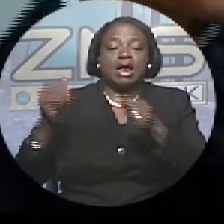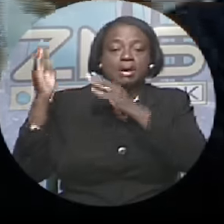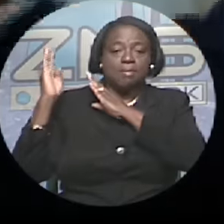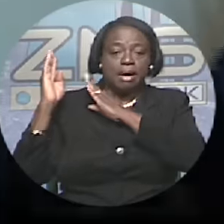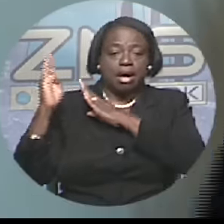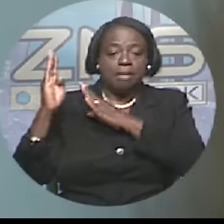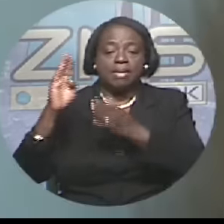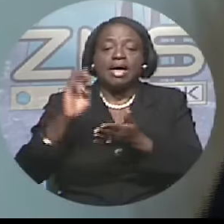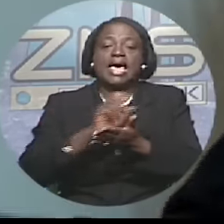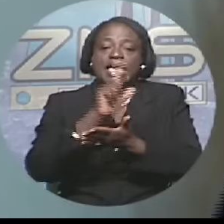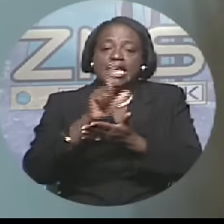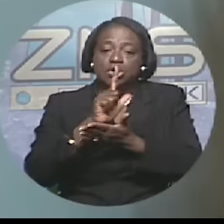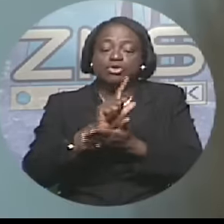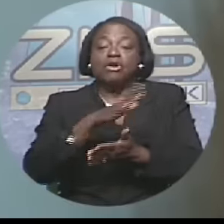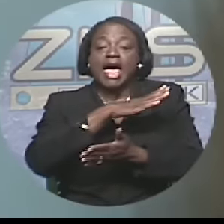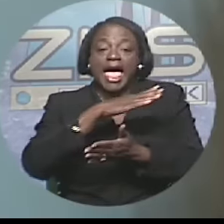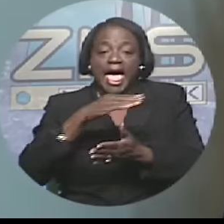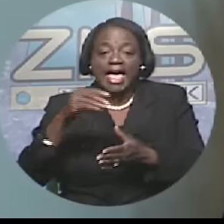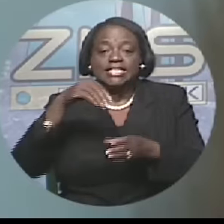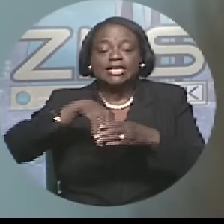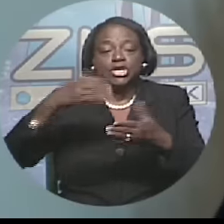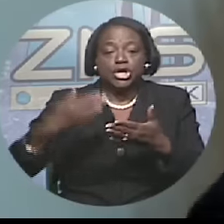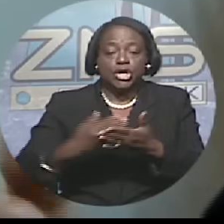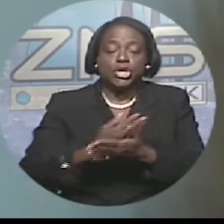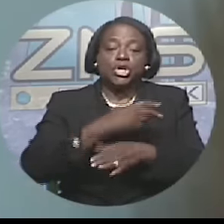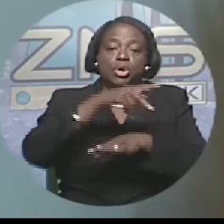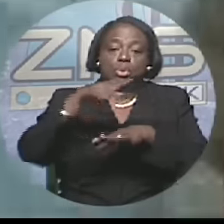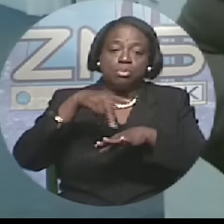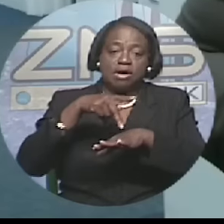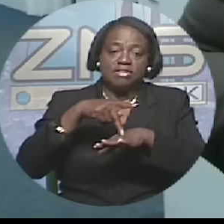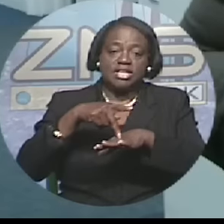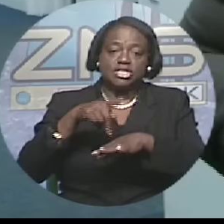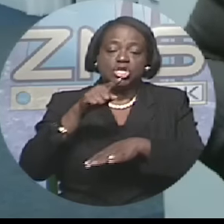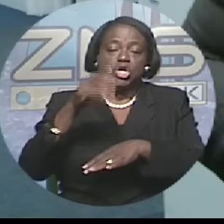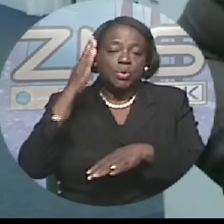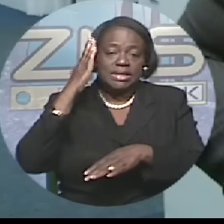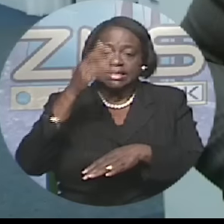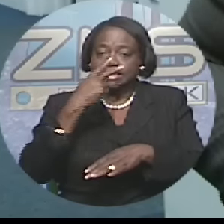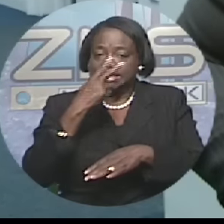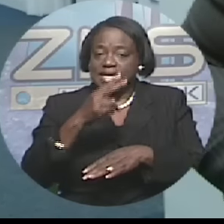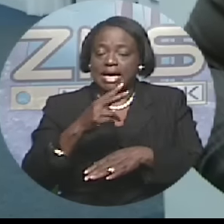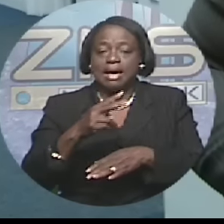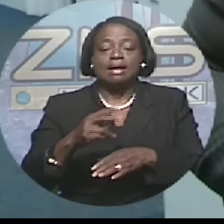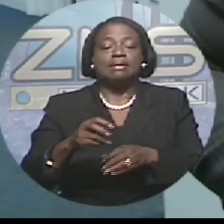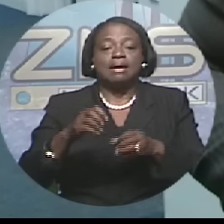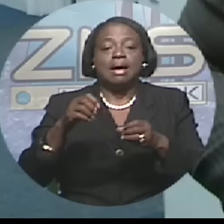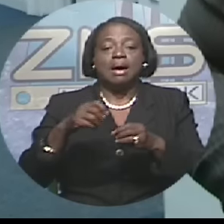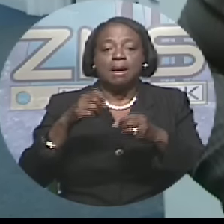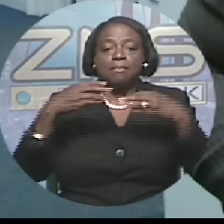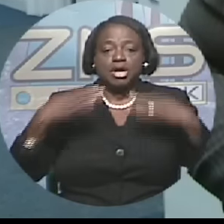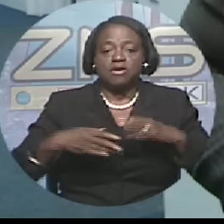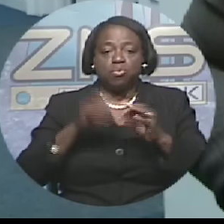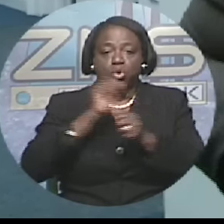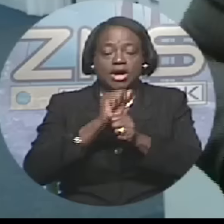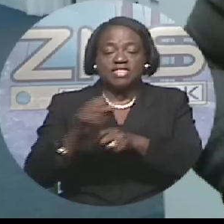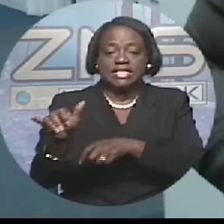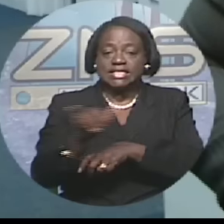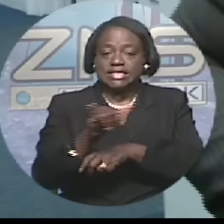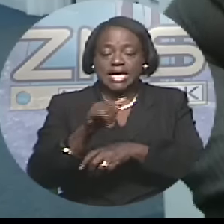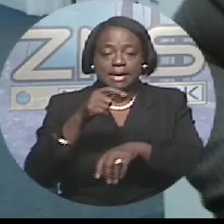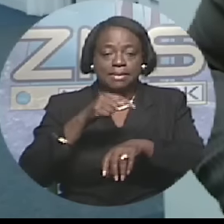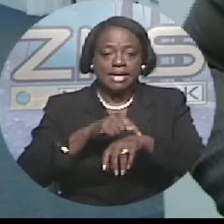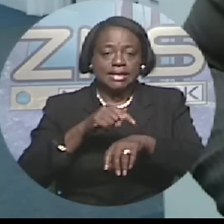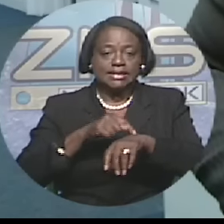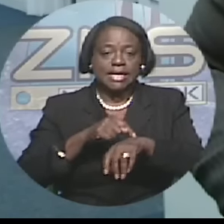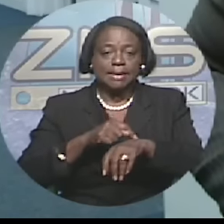a comprehensive body of work going on at the same time. It's important to know that with the implementation of NHI will come a revolution